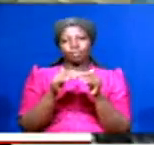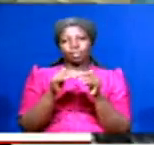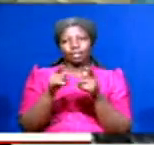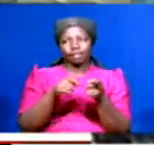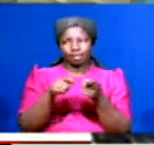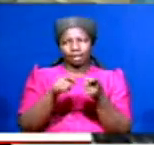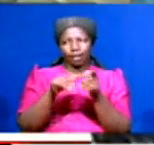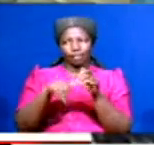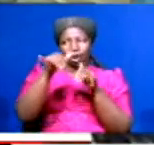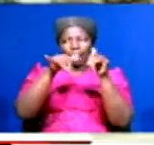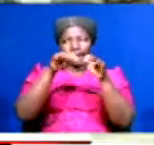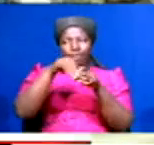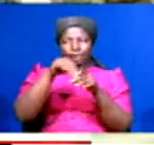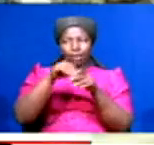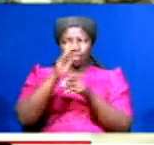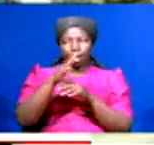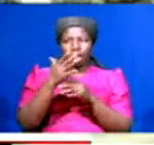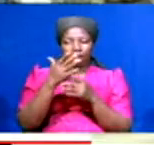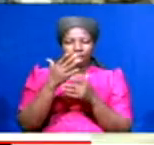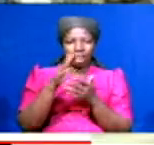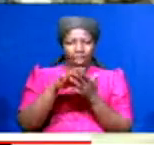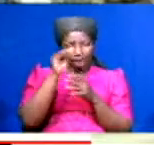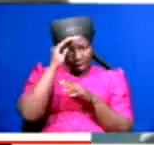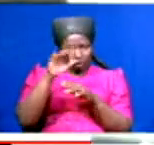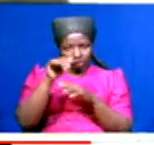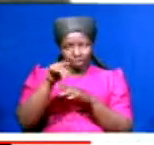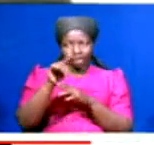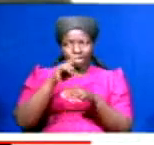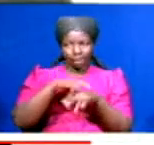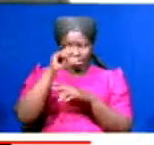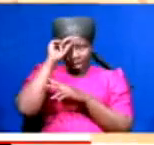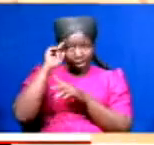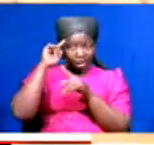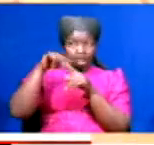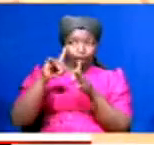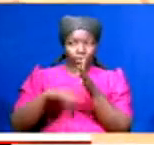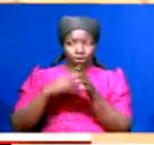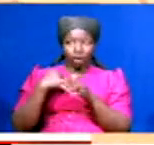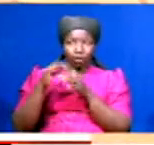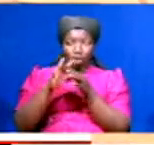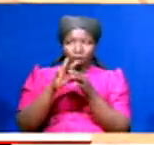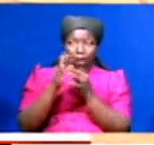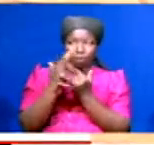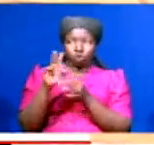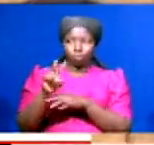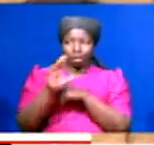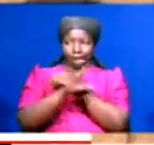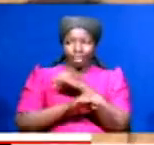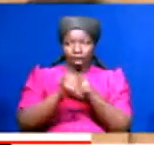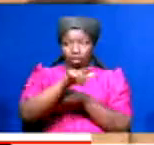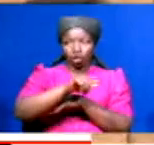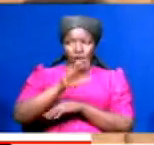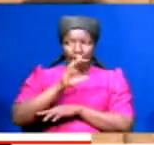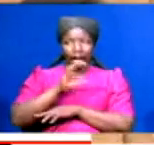pick up from this as the government pushes to foster collaboration between the two countries. Local customers lauded the move, noting that the